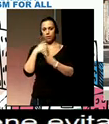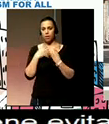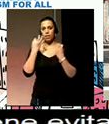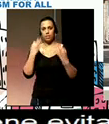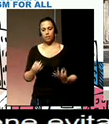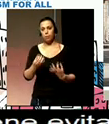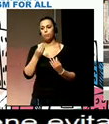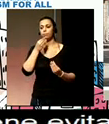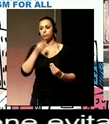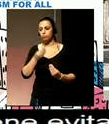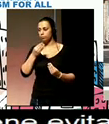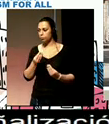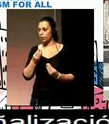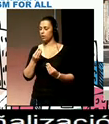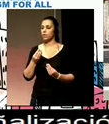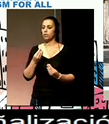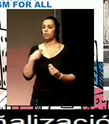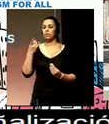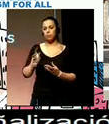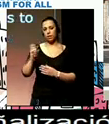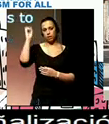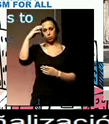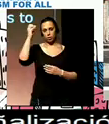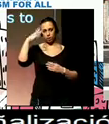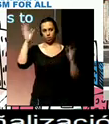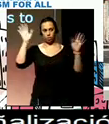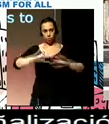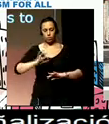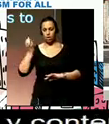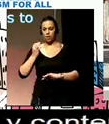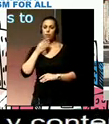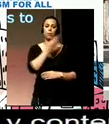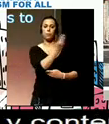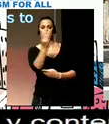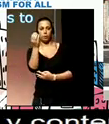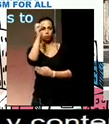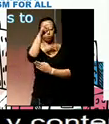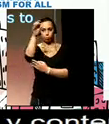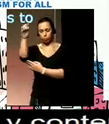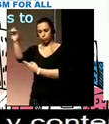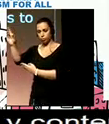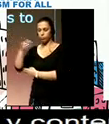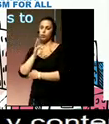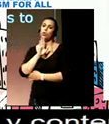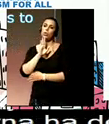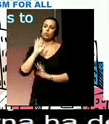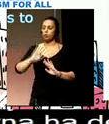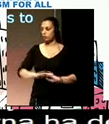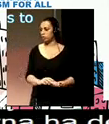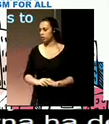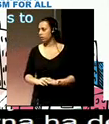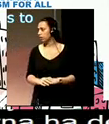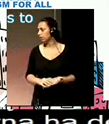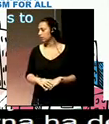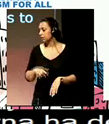be effective, and night lighting has to be used so that we can